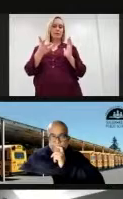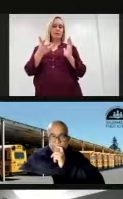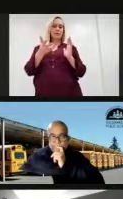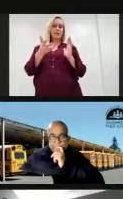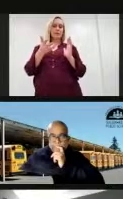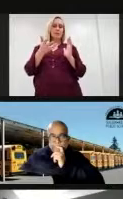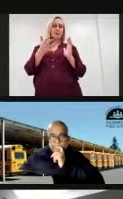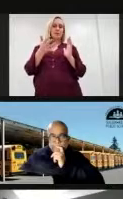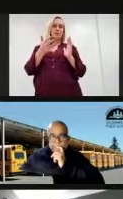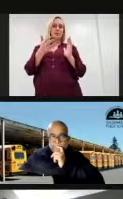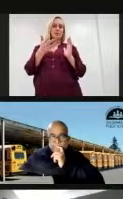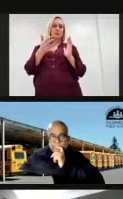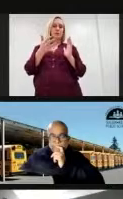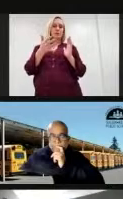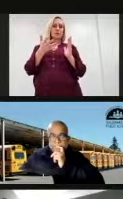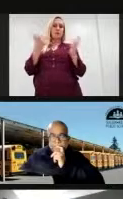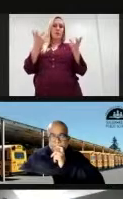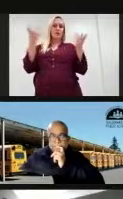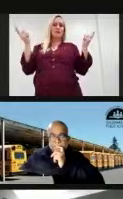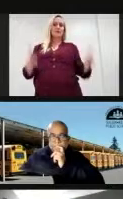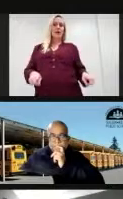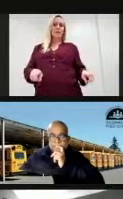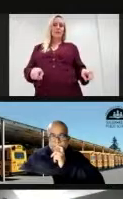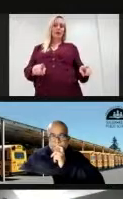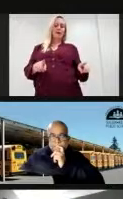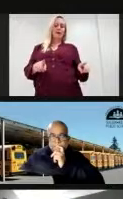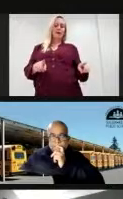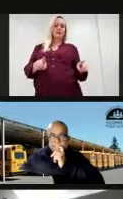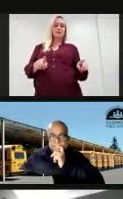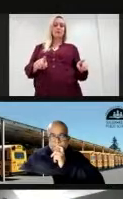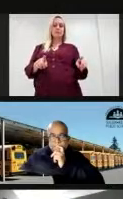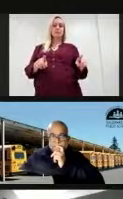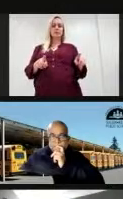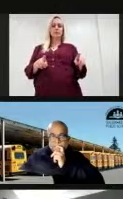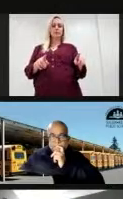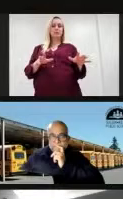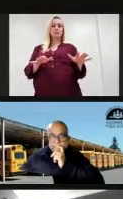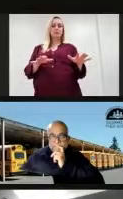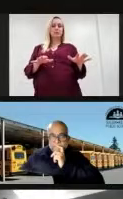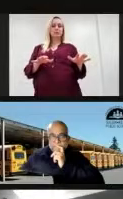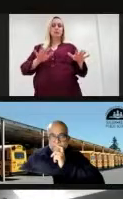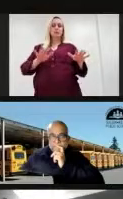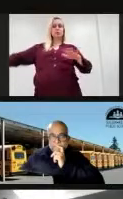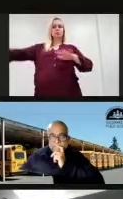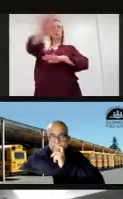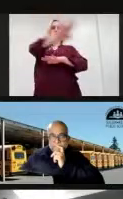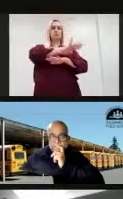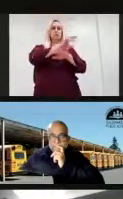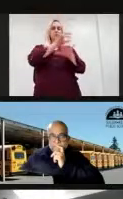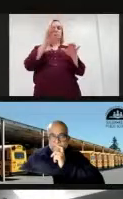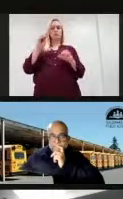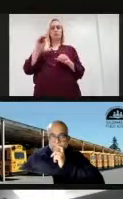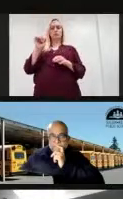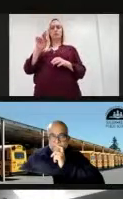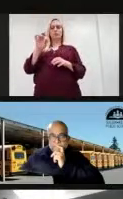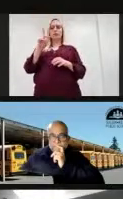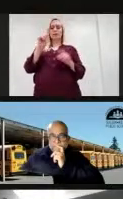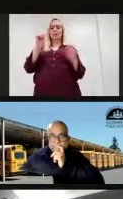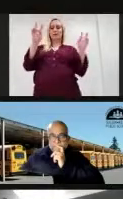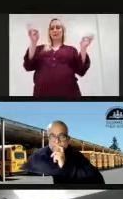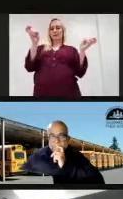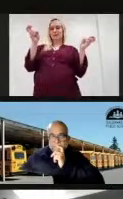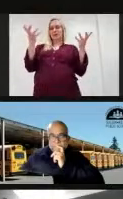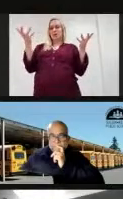is what is happening in what's happening in the market, and we're going to define the market in this slide